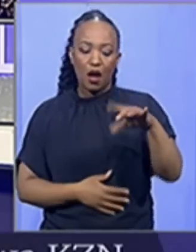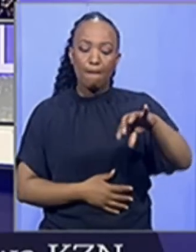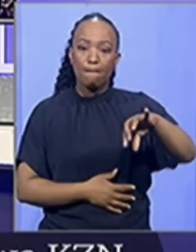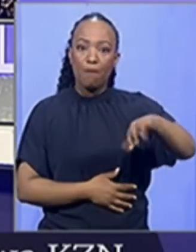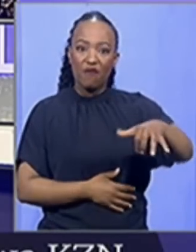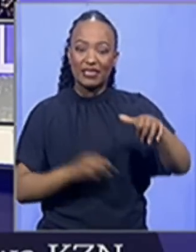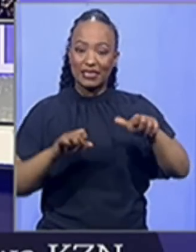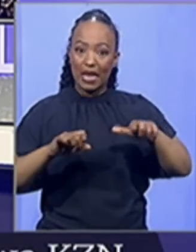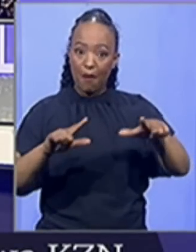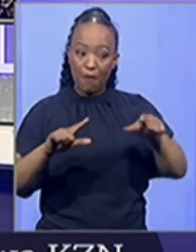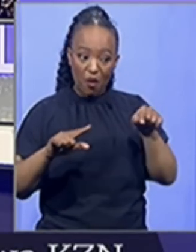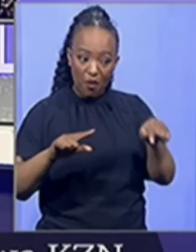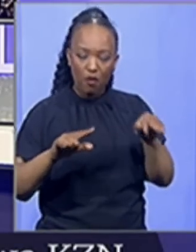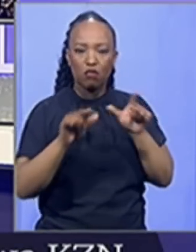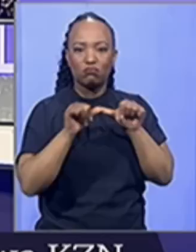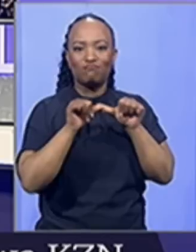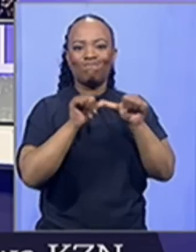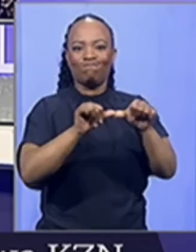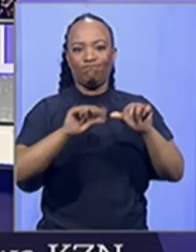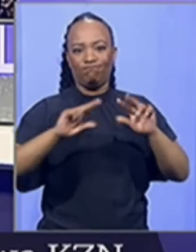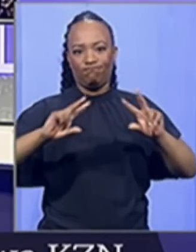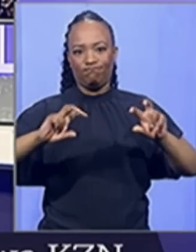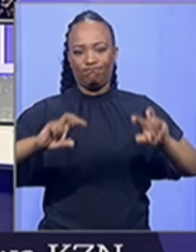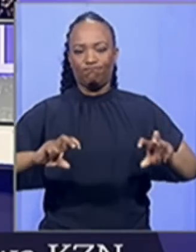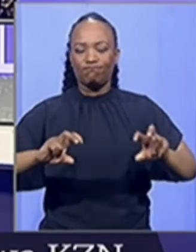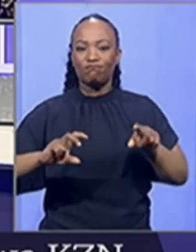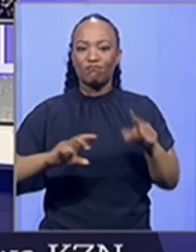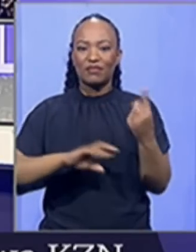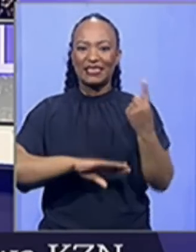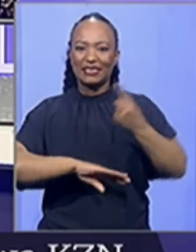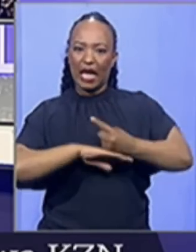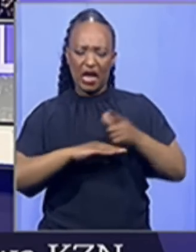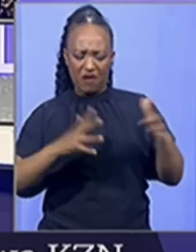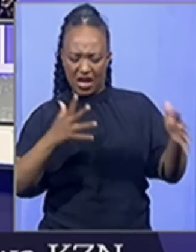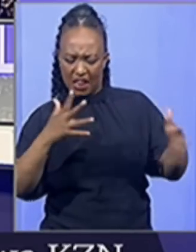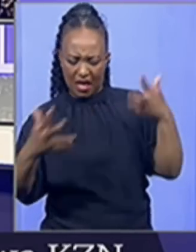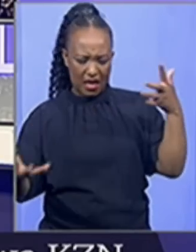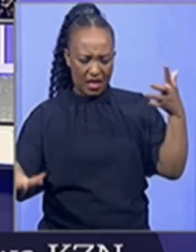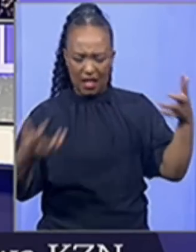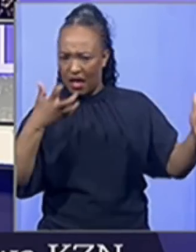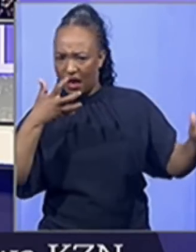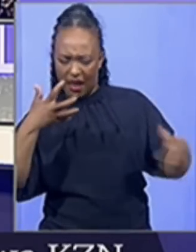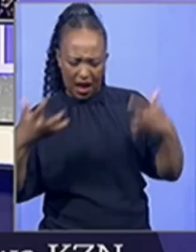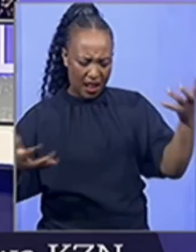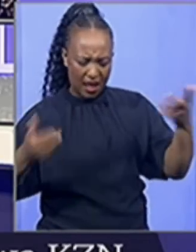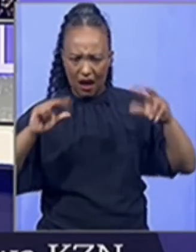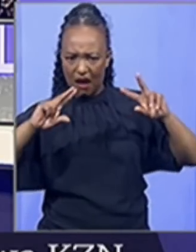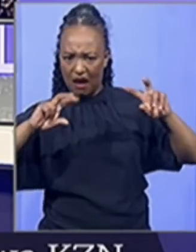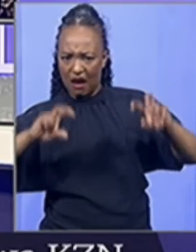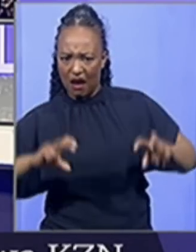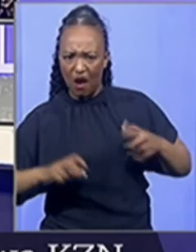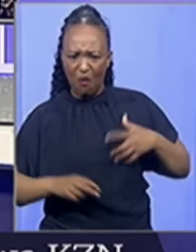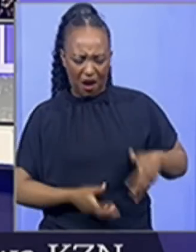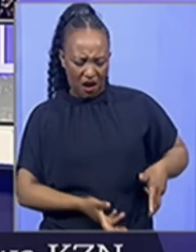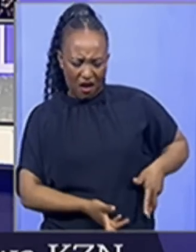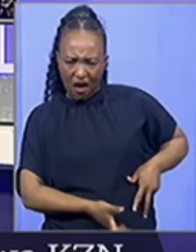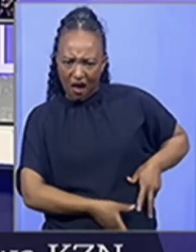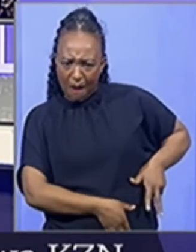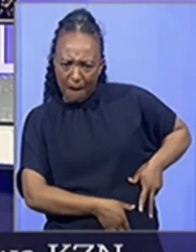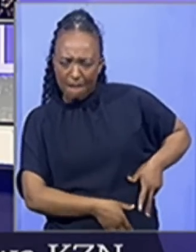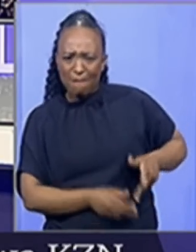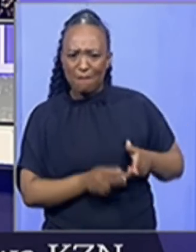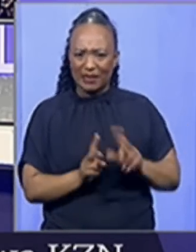di tsweletse. Se letsatsi morago ga letsholo phuruphutso le le upulotse mokwa wa dibetsa le matlhatlhelwa morago